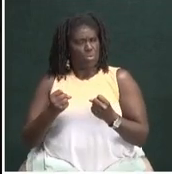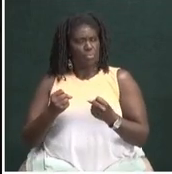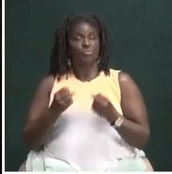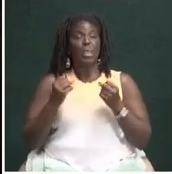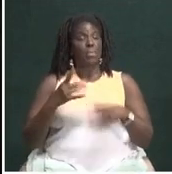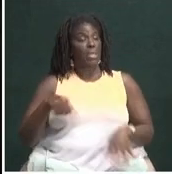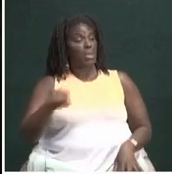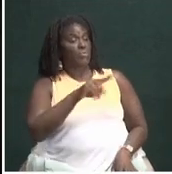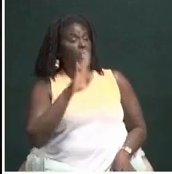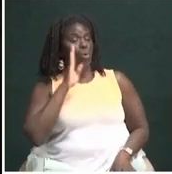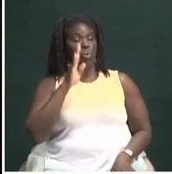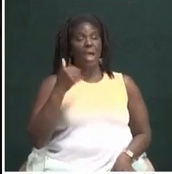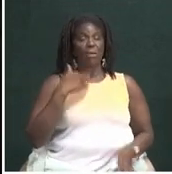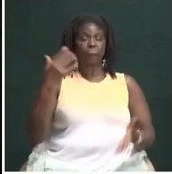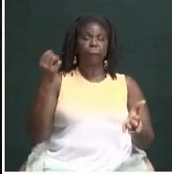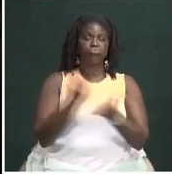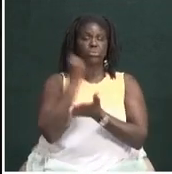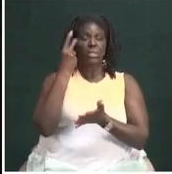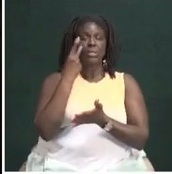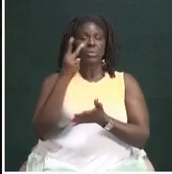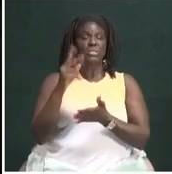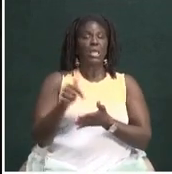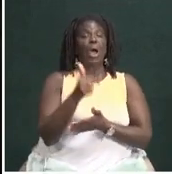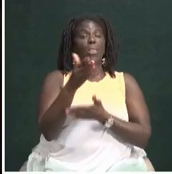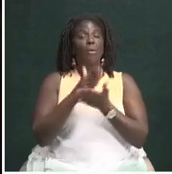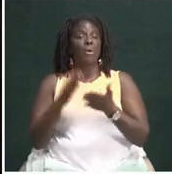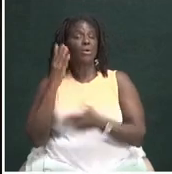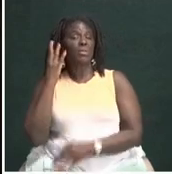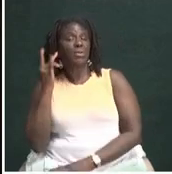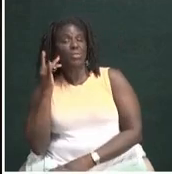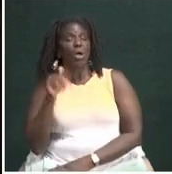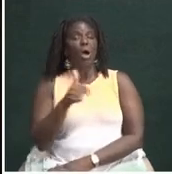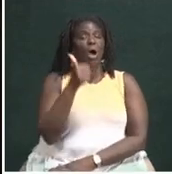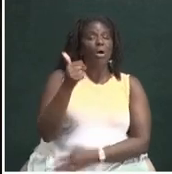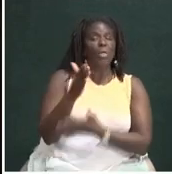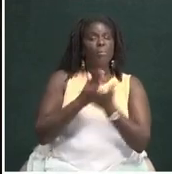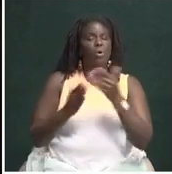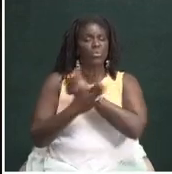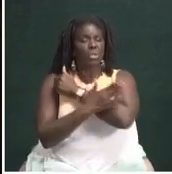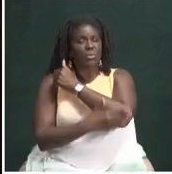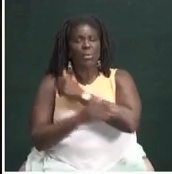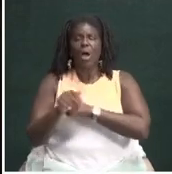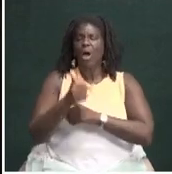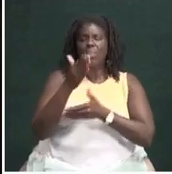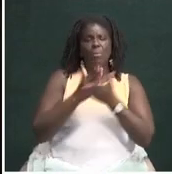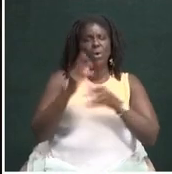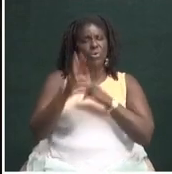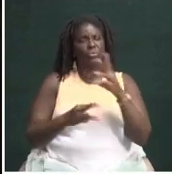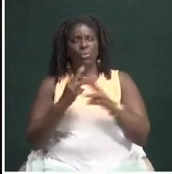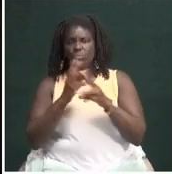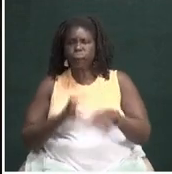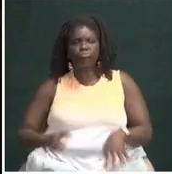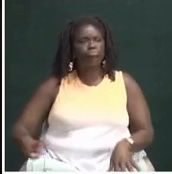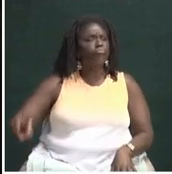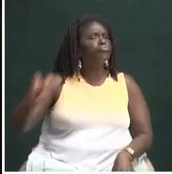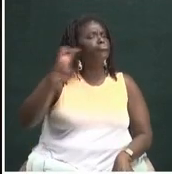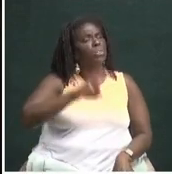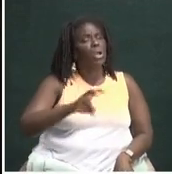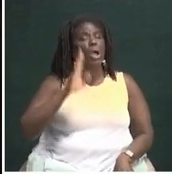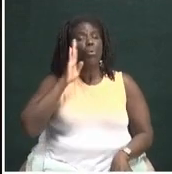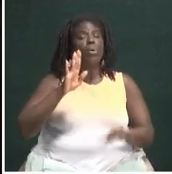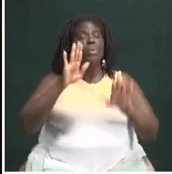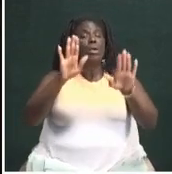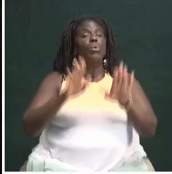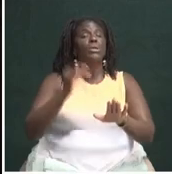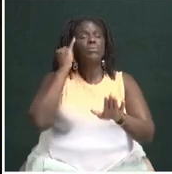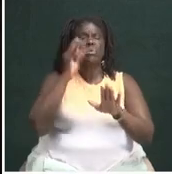Many of you are going to get a chance to see other parts of California, other parts of the country, other parts of the world. And it will be great if you get